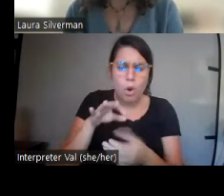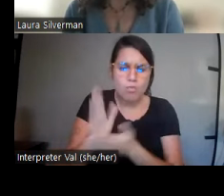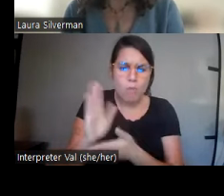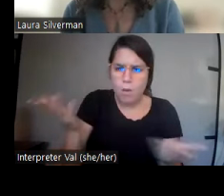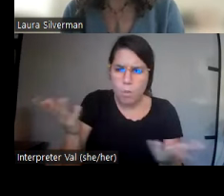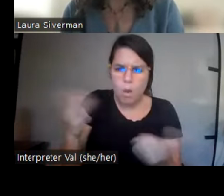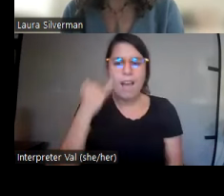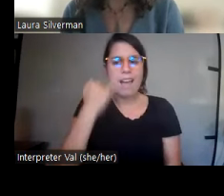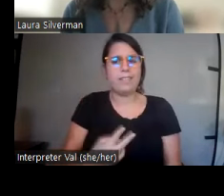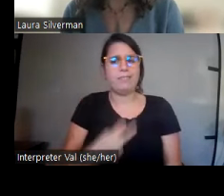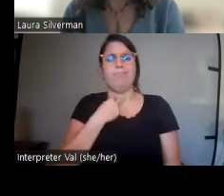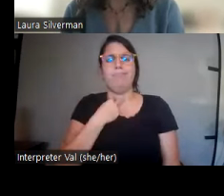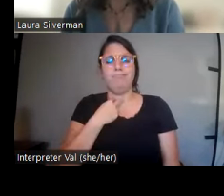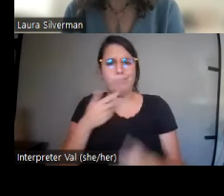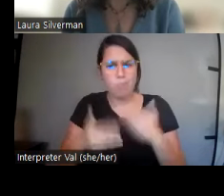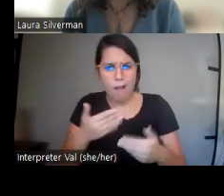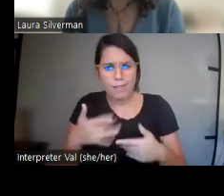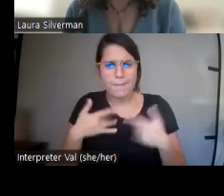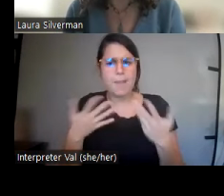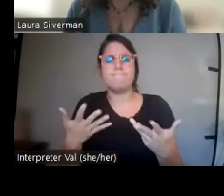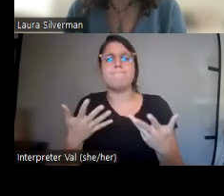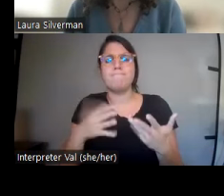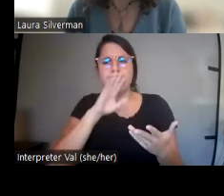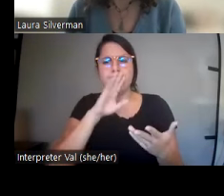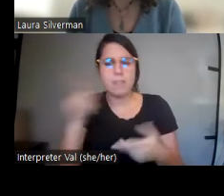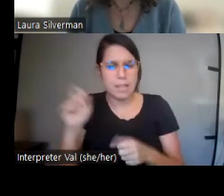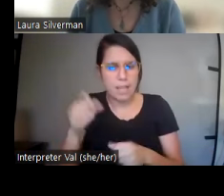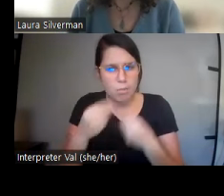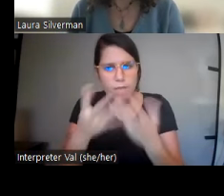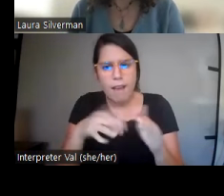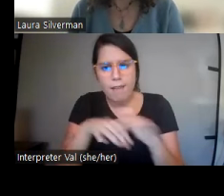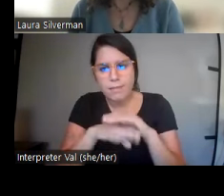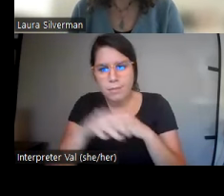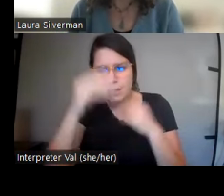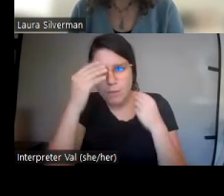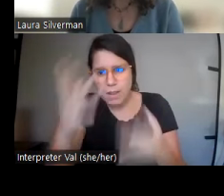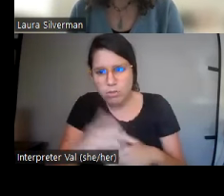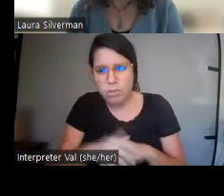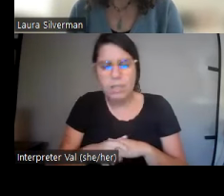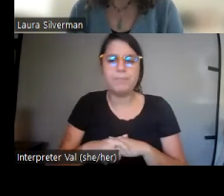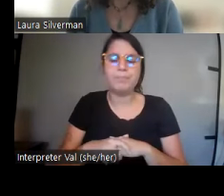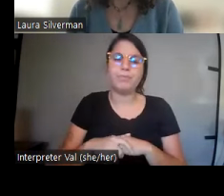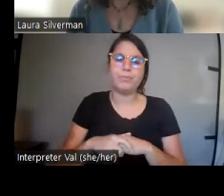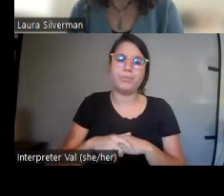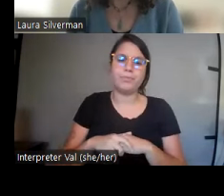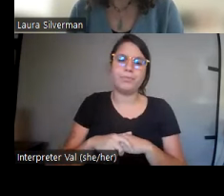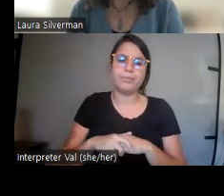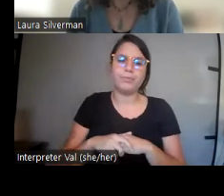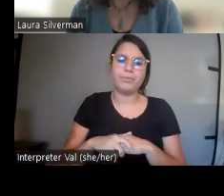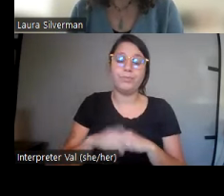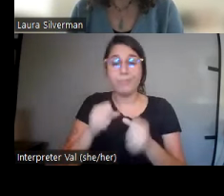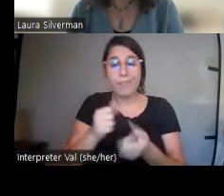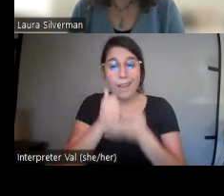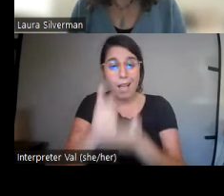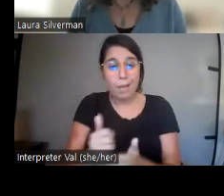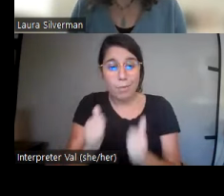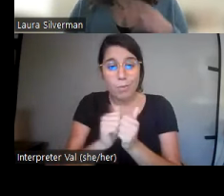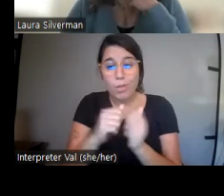get stuck with the process, they can also provide accessible information, and they help with